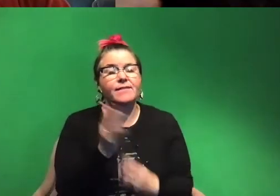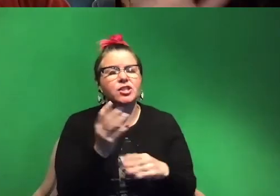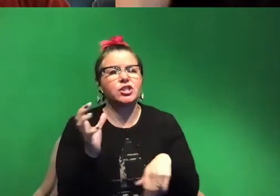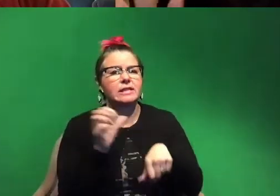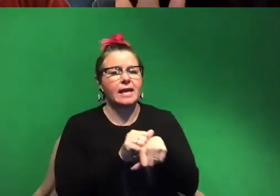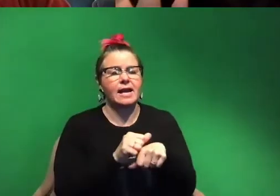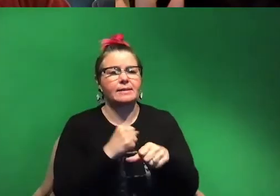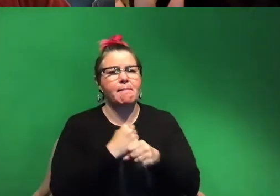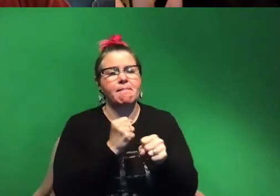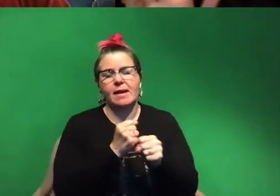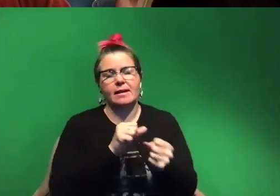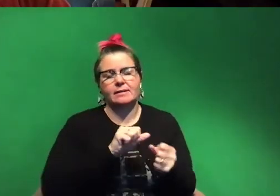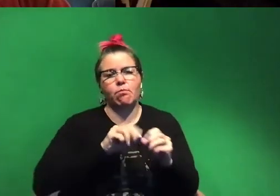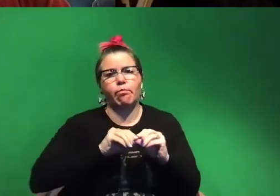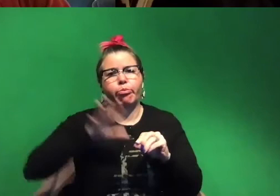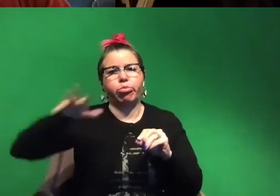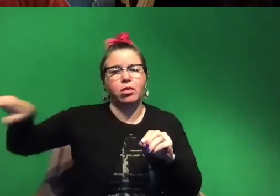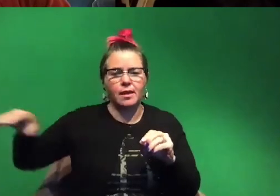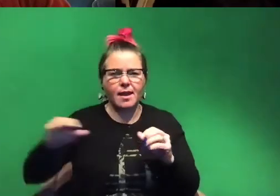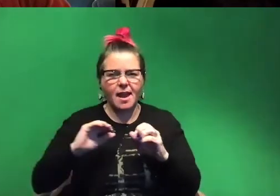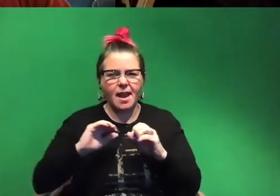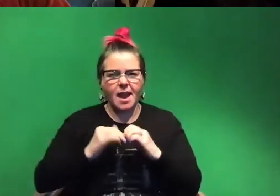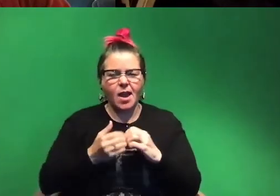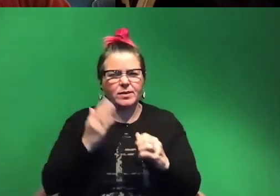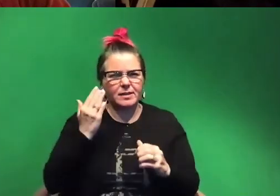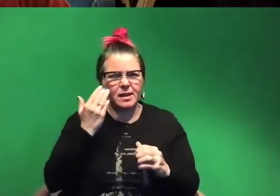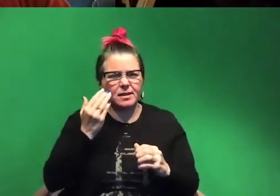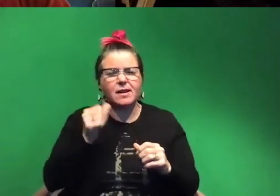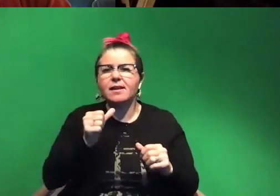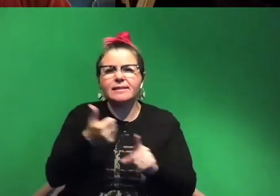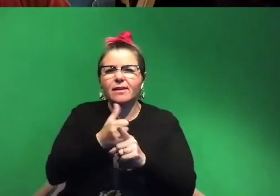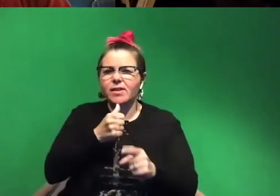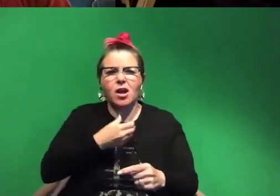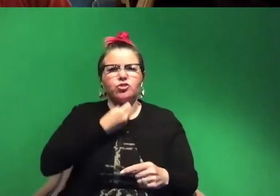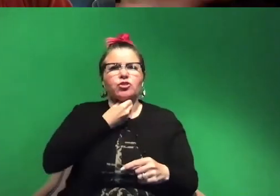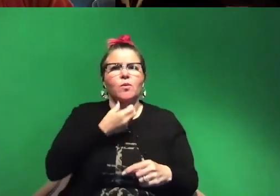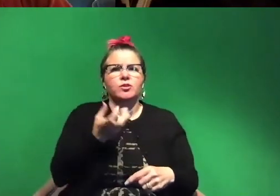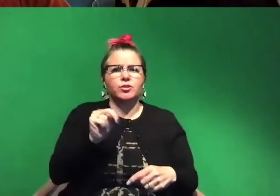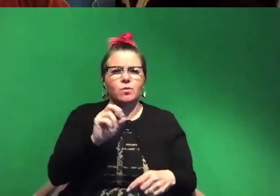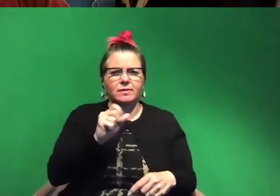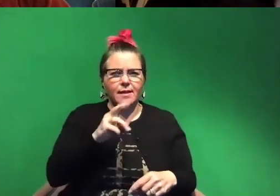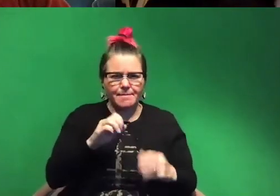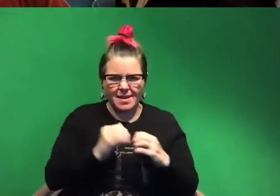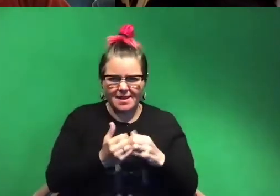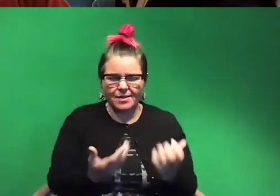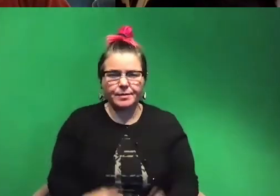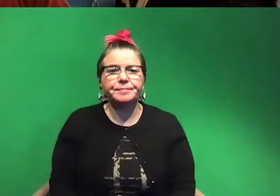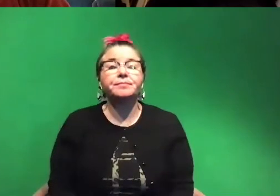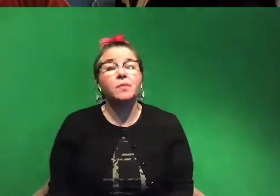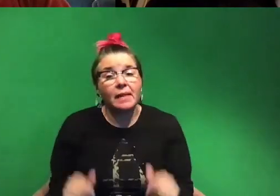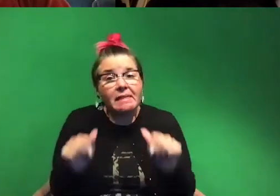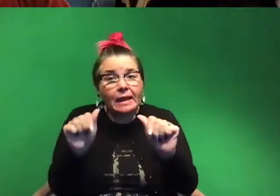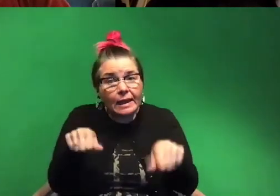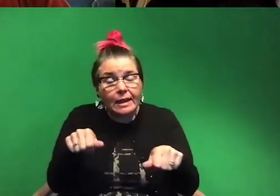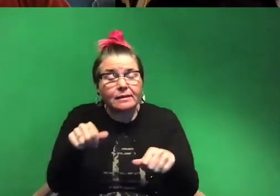produces absurd amounts of slime. How does it not choke on its own slime? Yeah, that's a great question. So they can, if